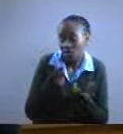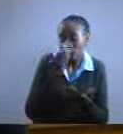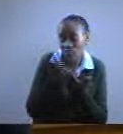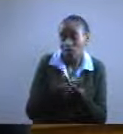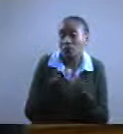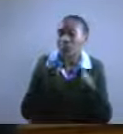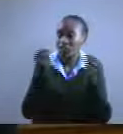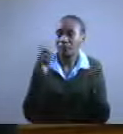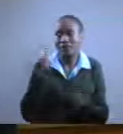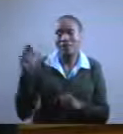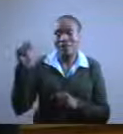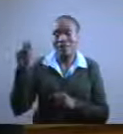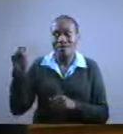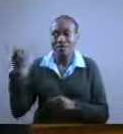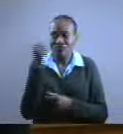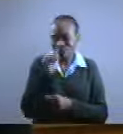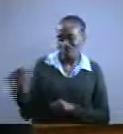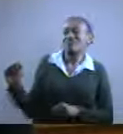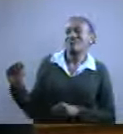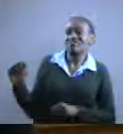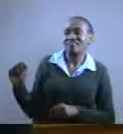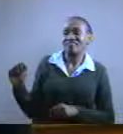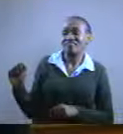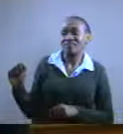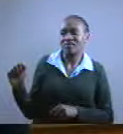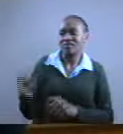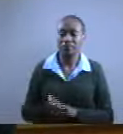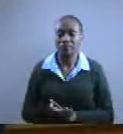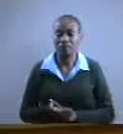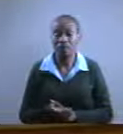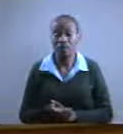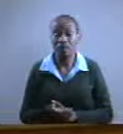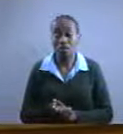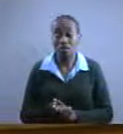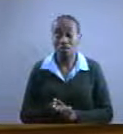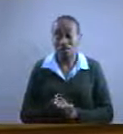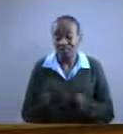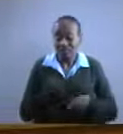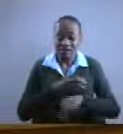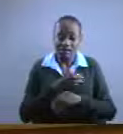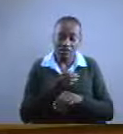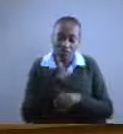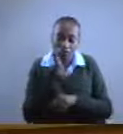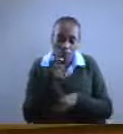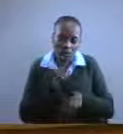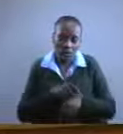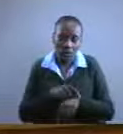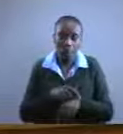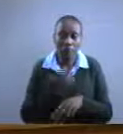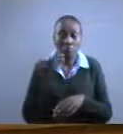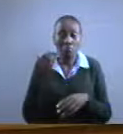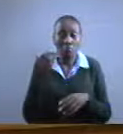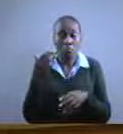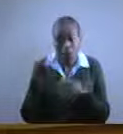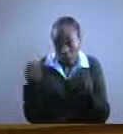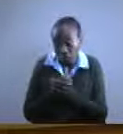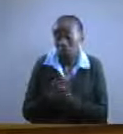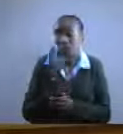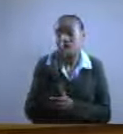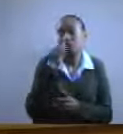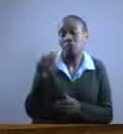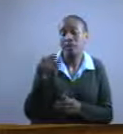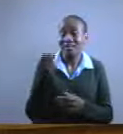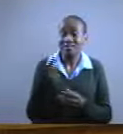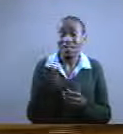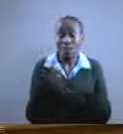committee. It's important to note that they were with the DA for a while on the proposal to remove the sunset clause, until our legal